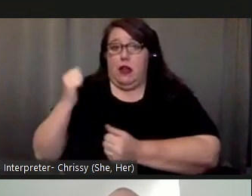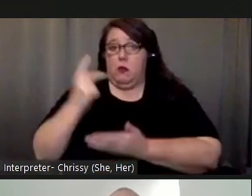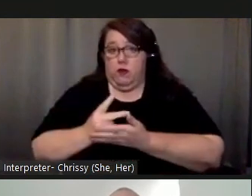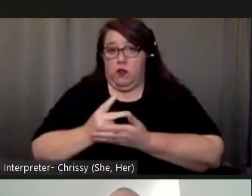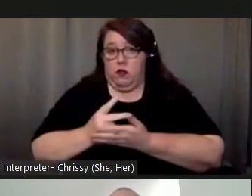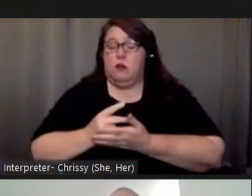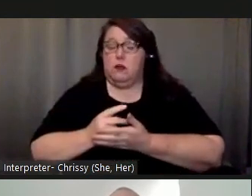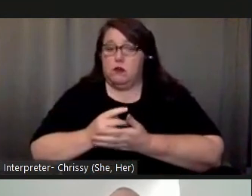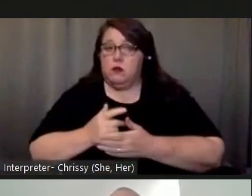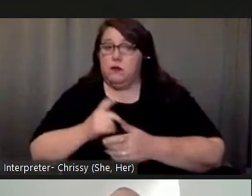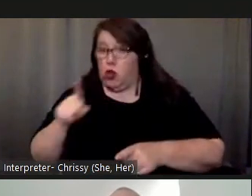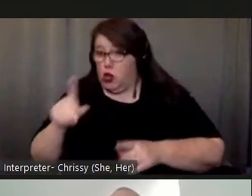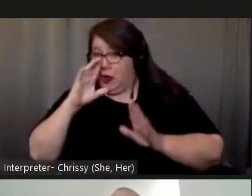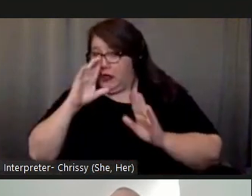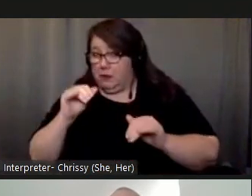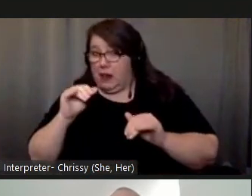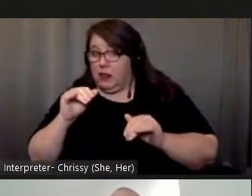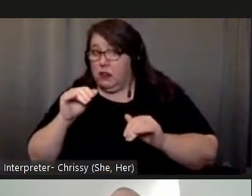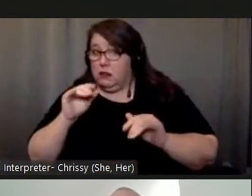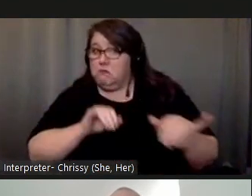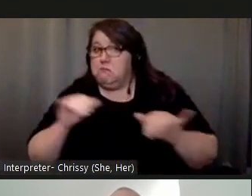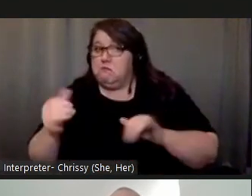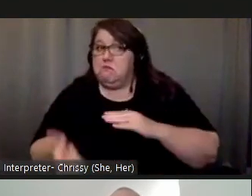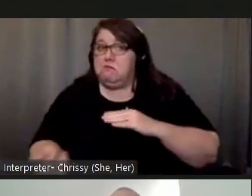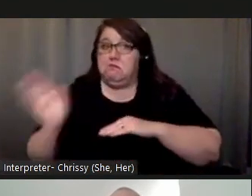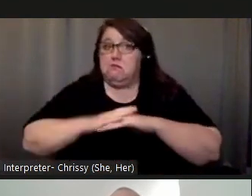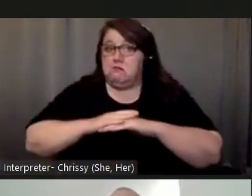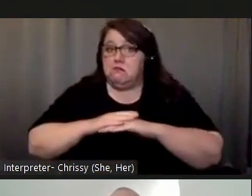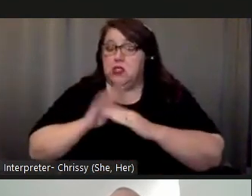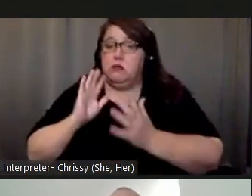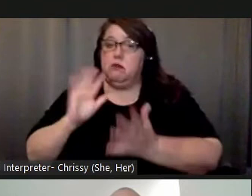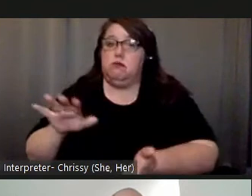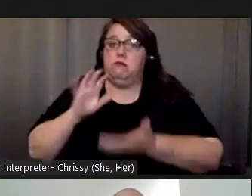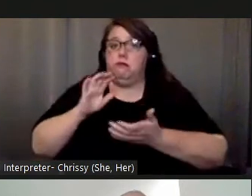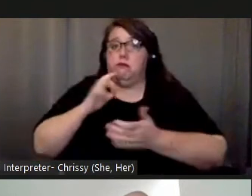expecting a similar sort of jump in allocation in March as well.